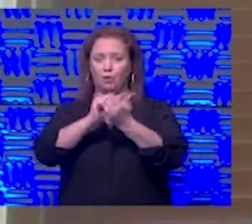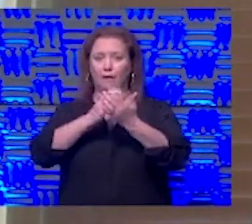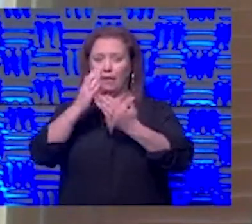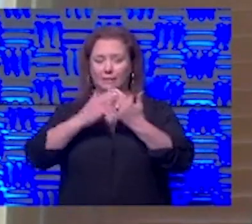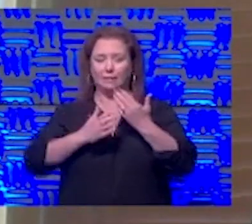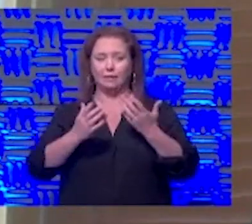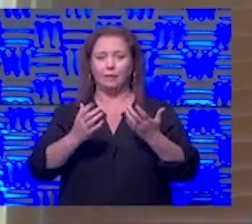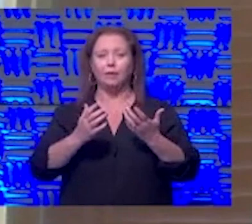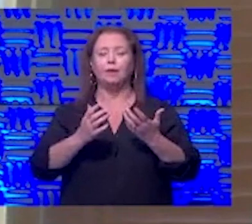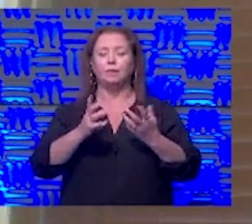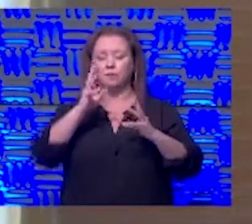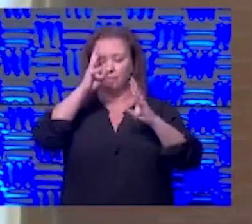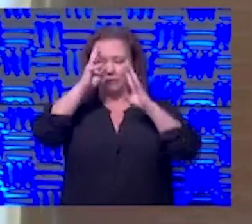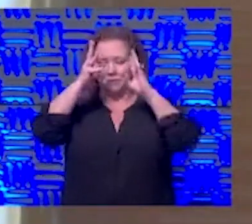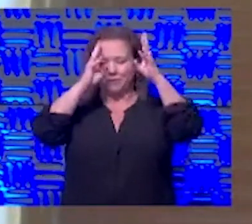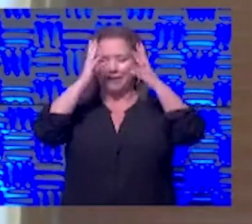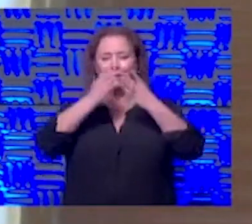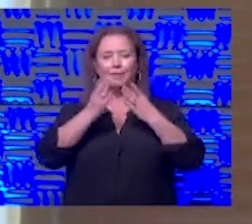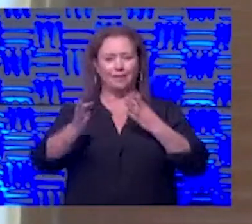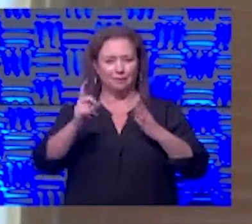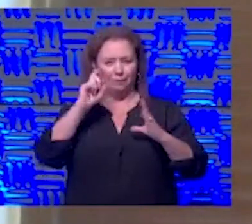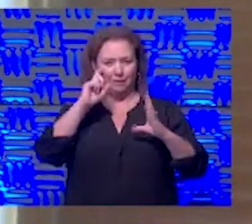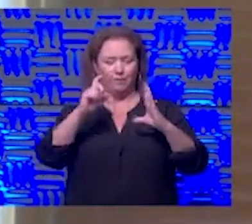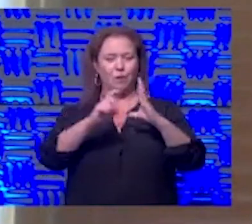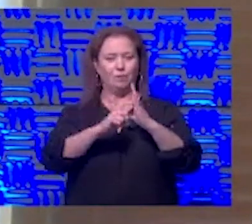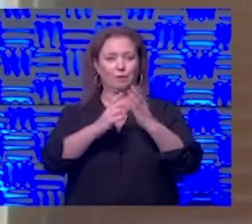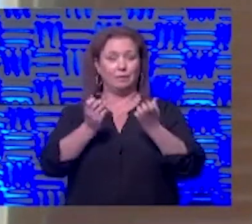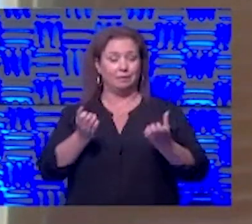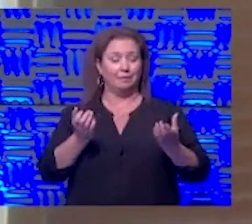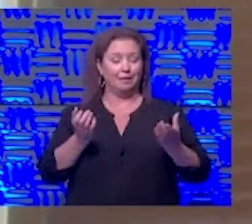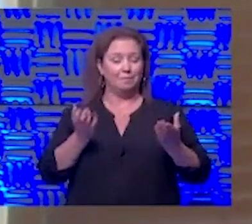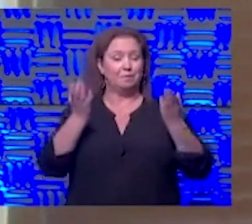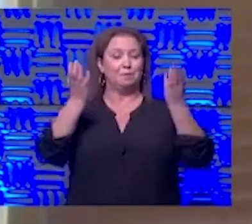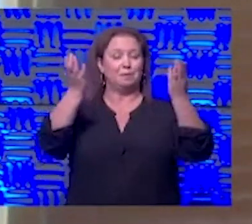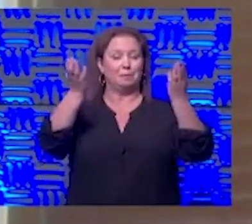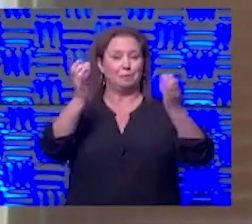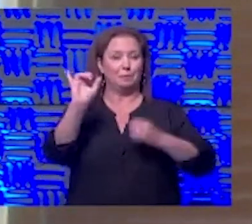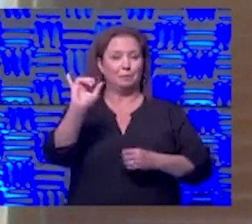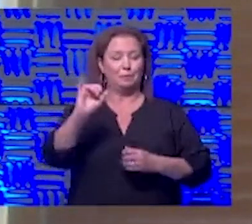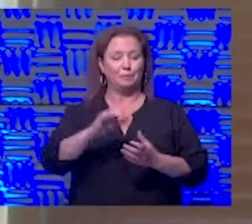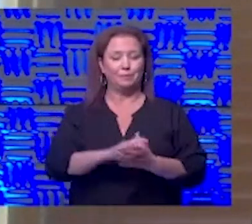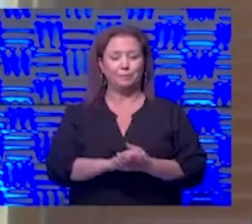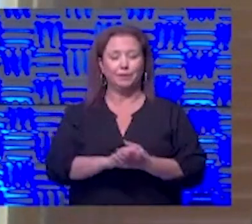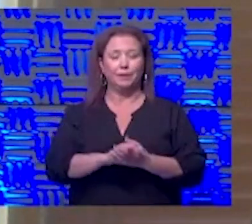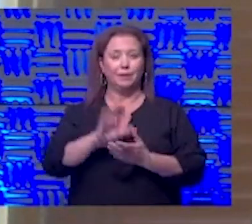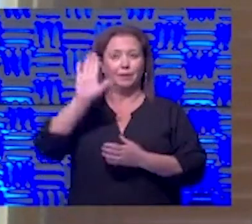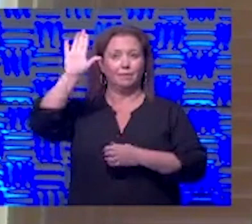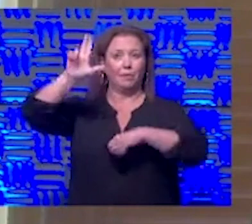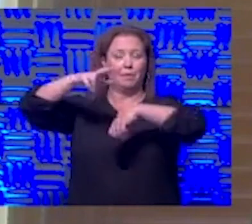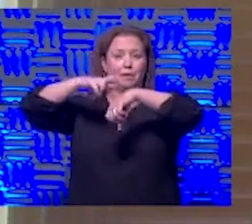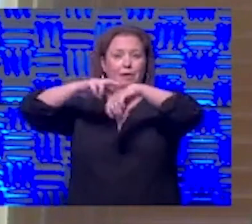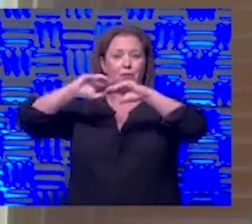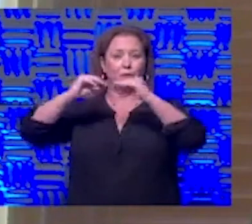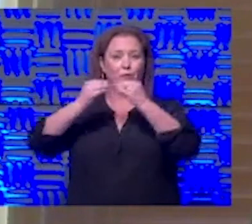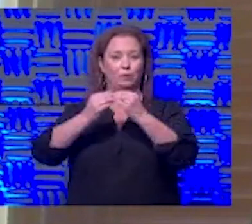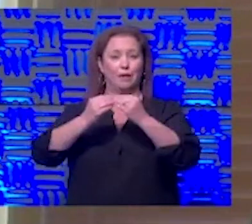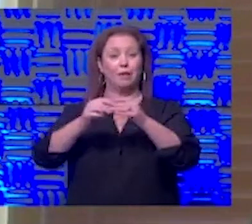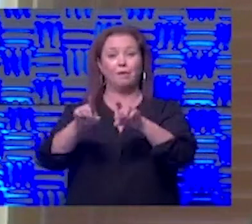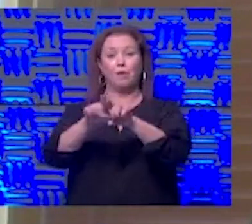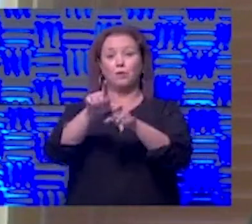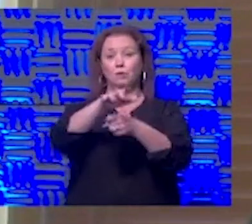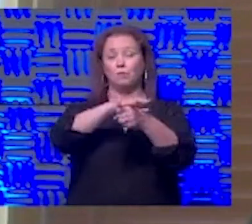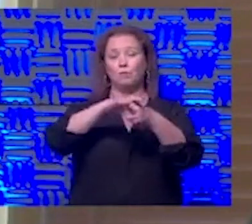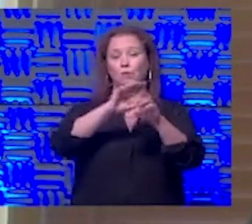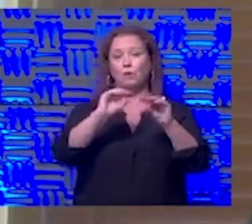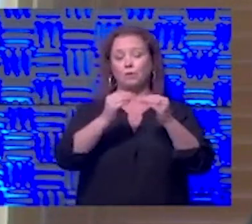been a lot of creative things that we have seen proposed, really, from the national organizations and local organizations that